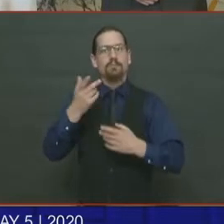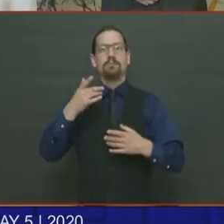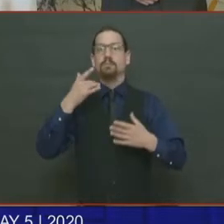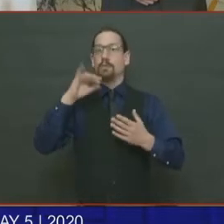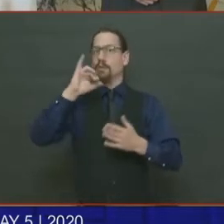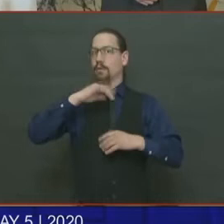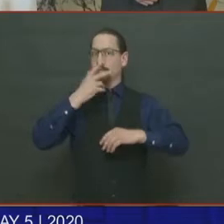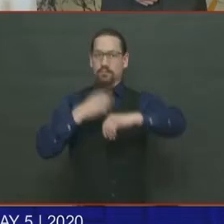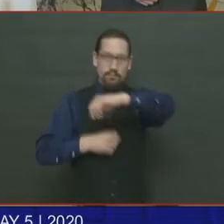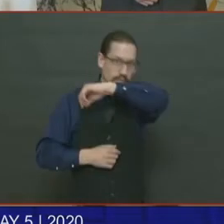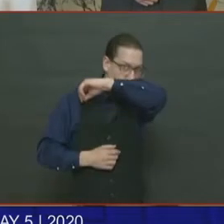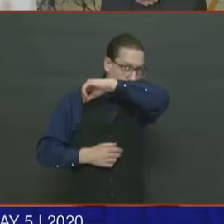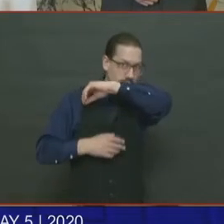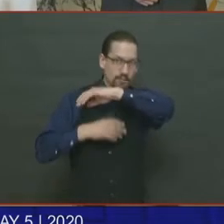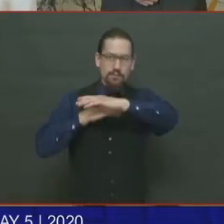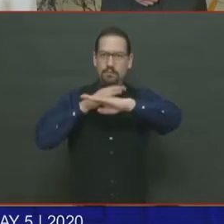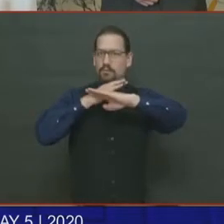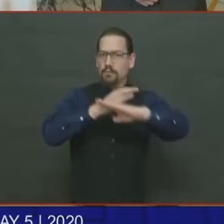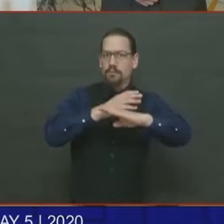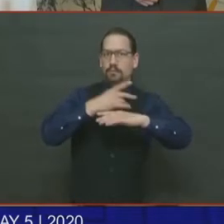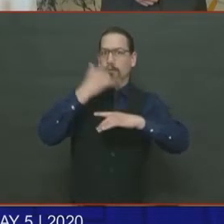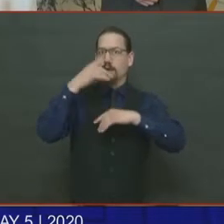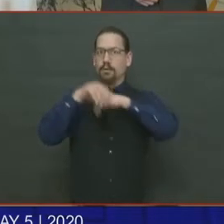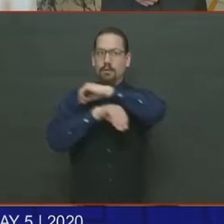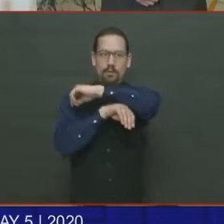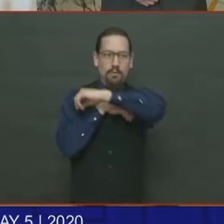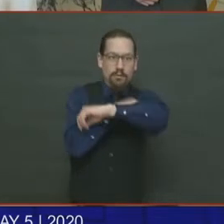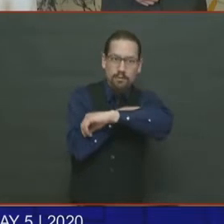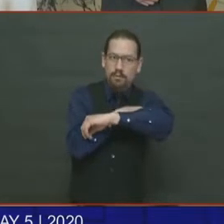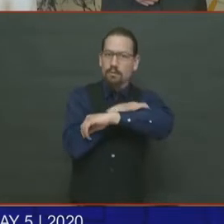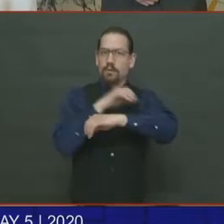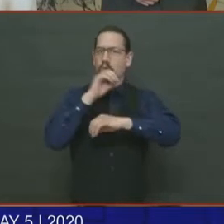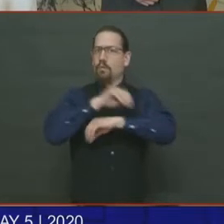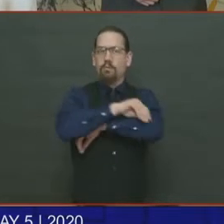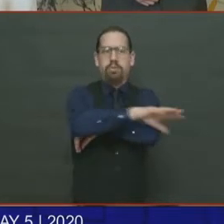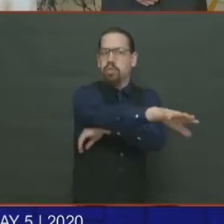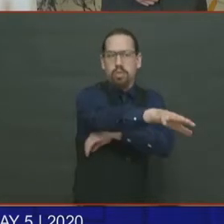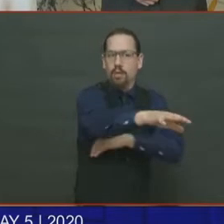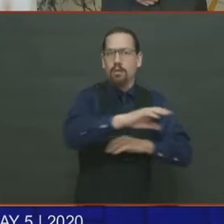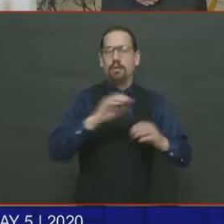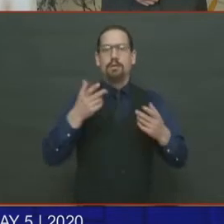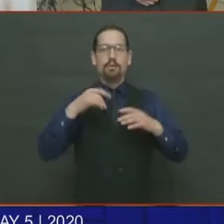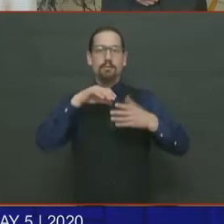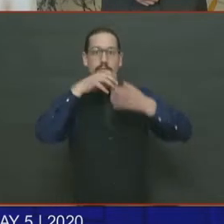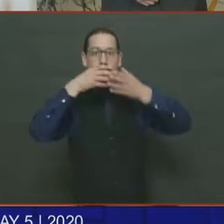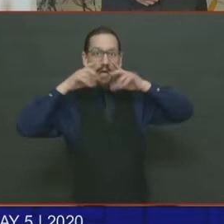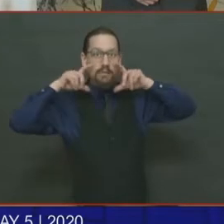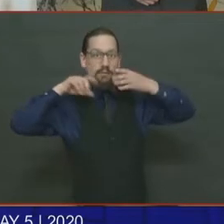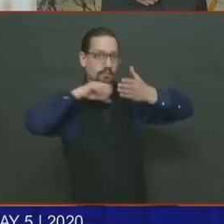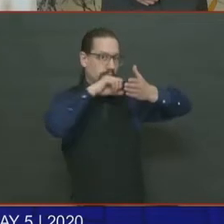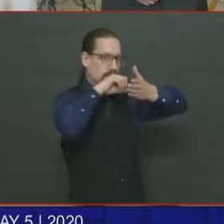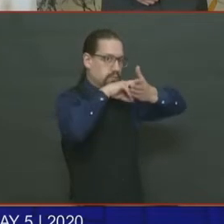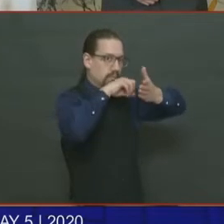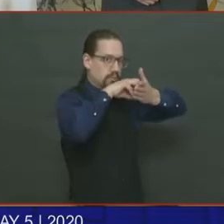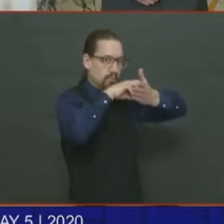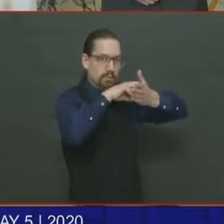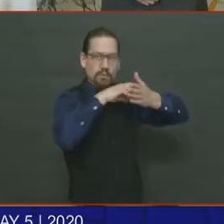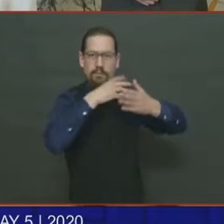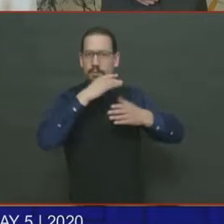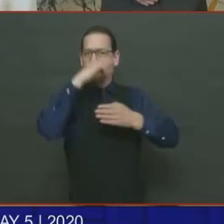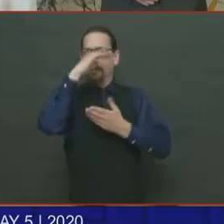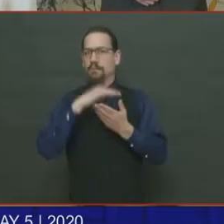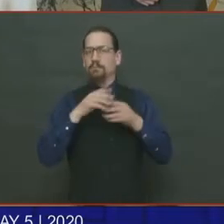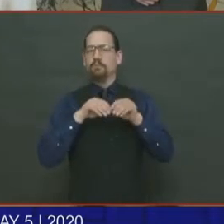So in light of all that, I need you to do your very best. I need you to have a mask with you, be prepared to wear